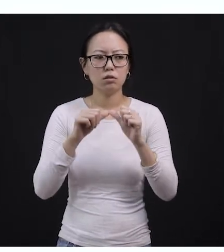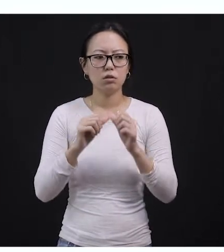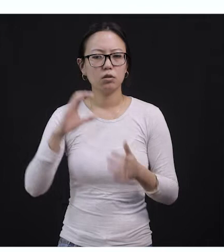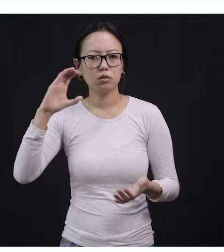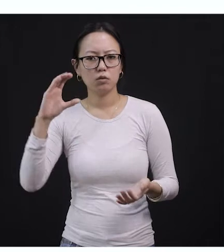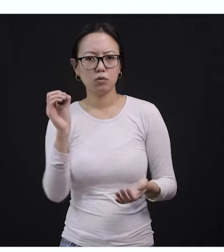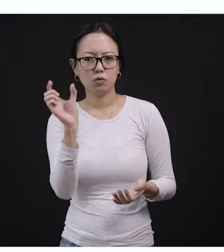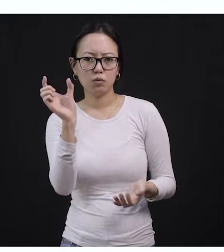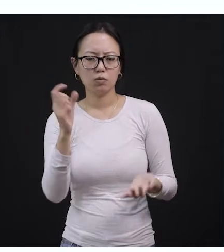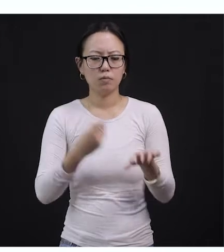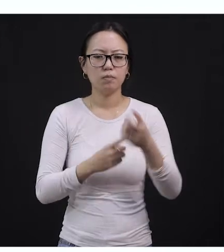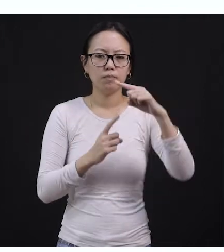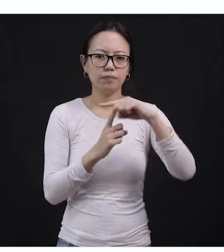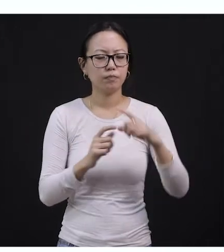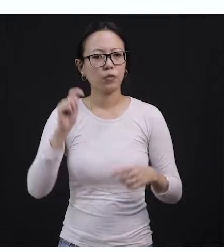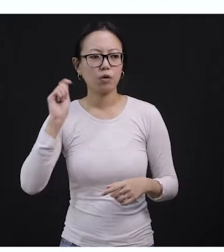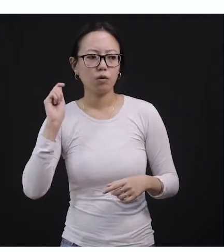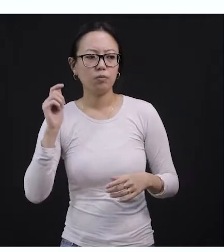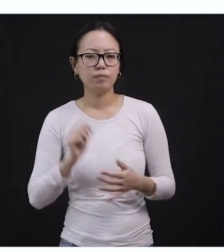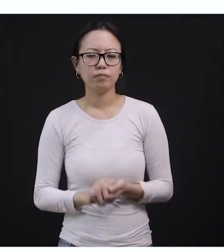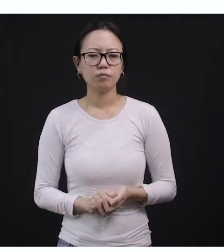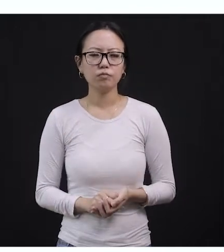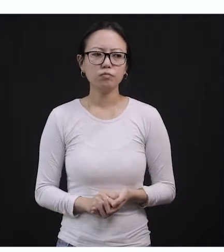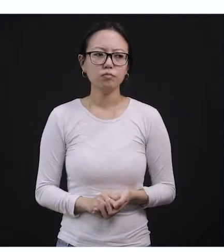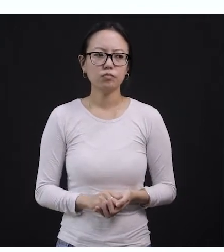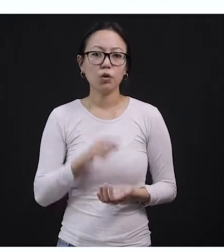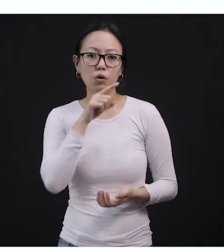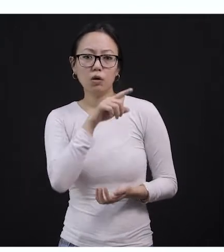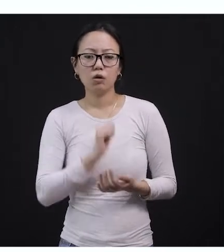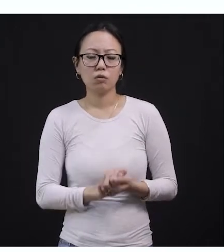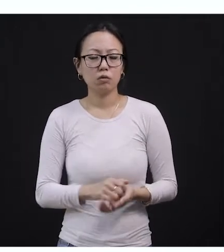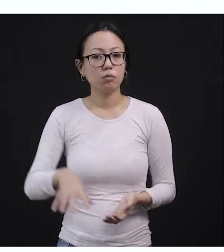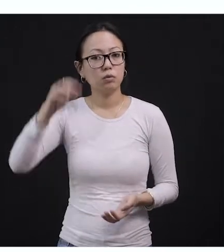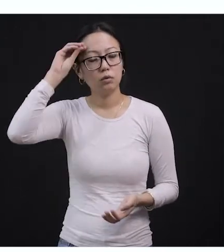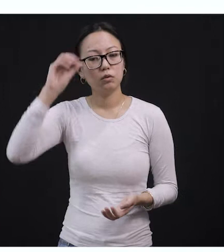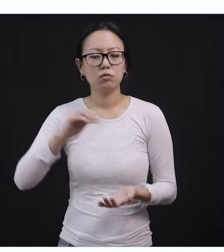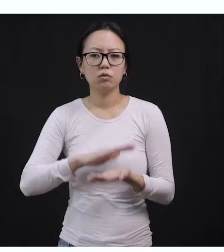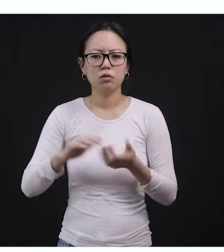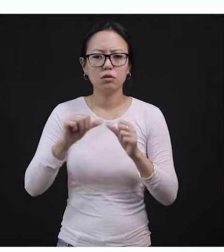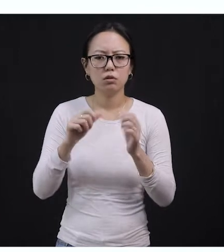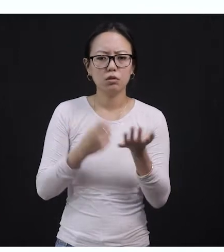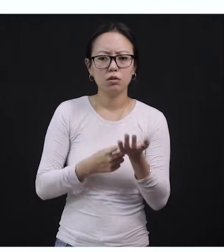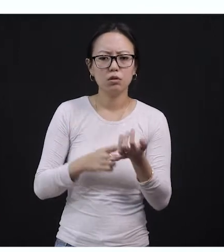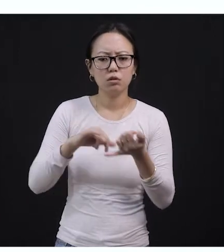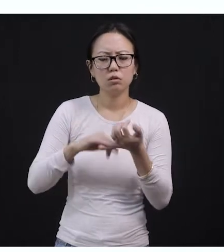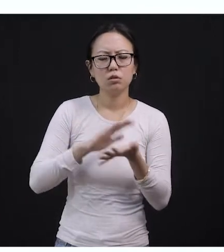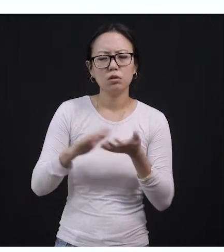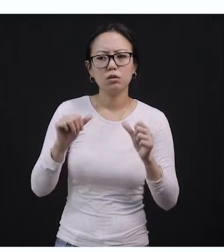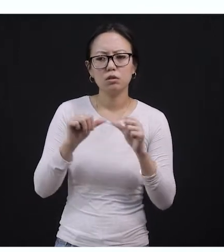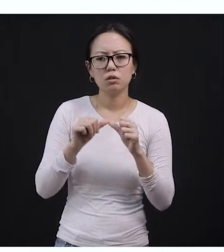years, he learned and he wrote about the political, social, economic and